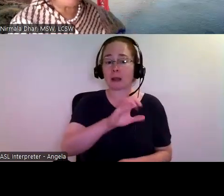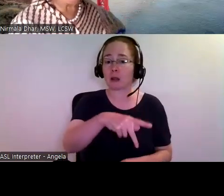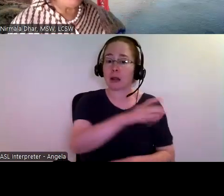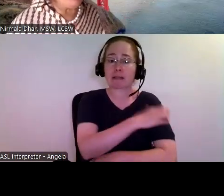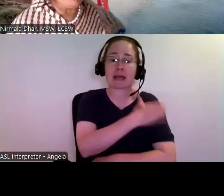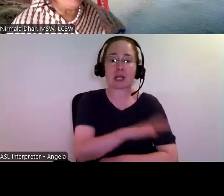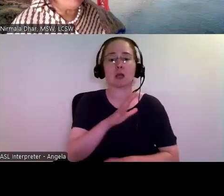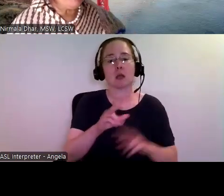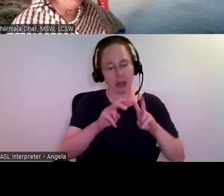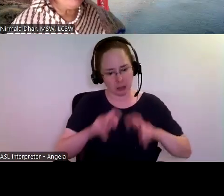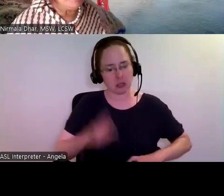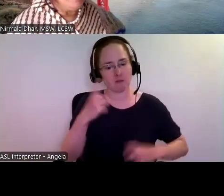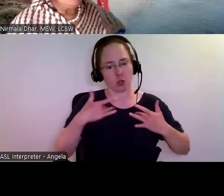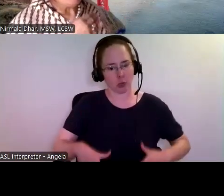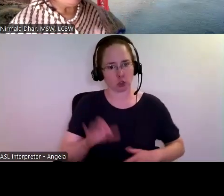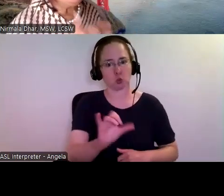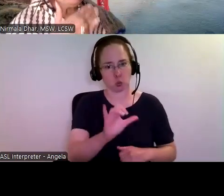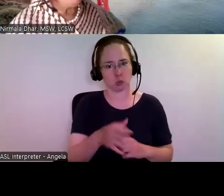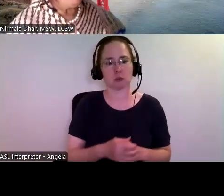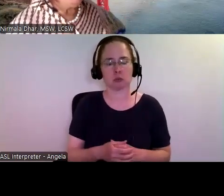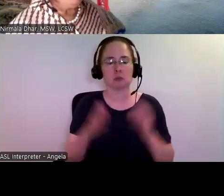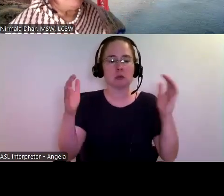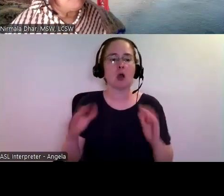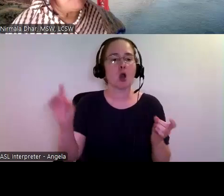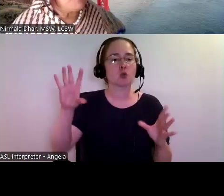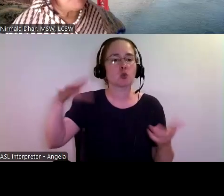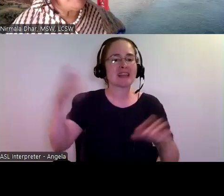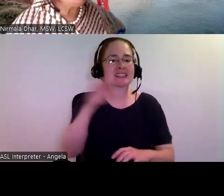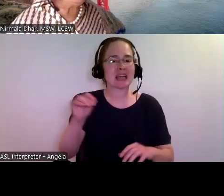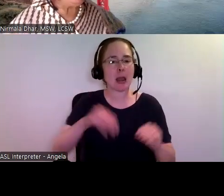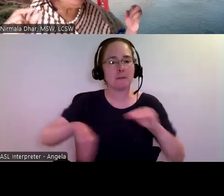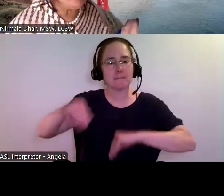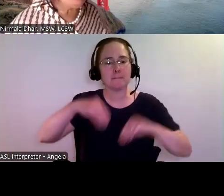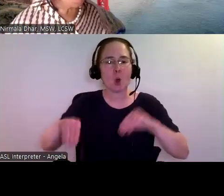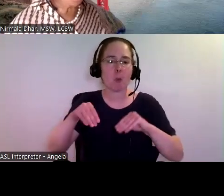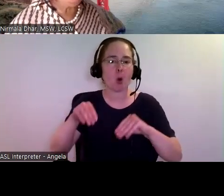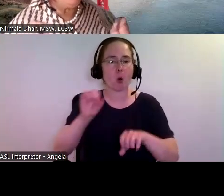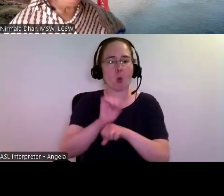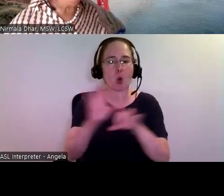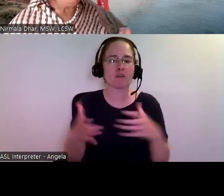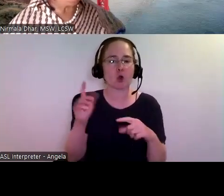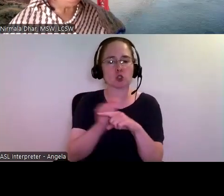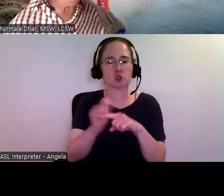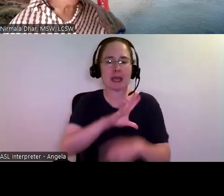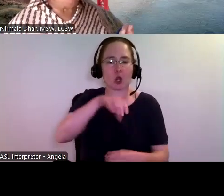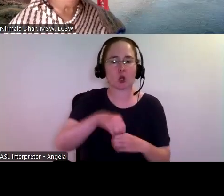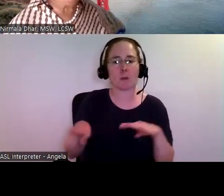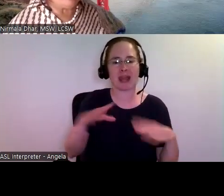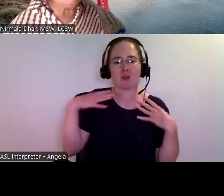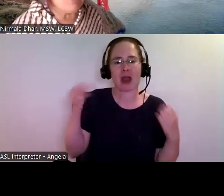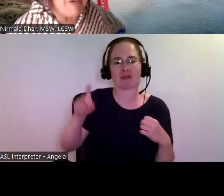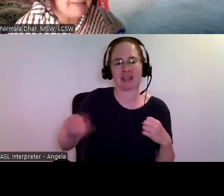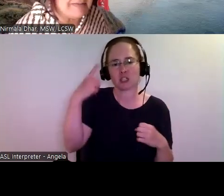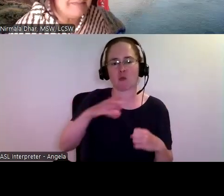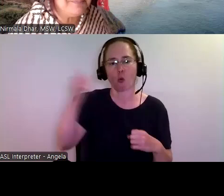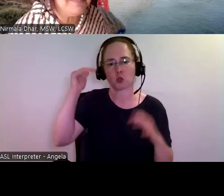your depression is recognized. Crisis and mobile workforce trainings that include the behavioral health needs of older adults